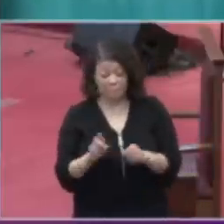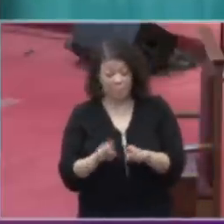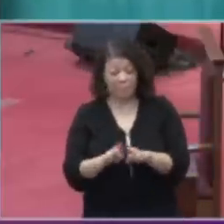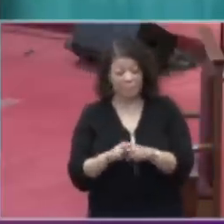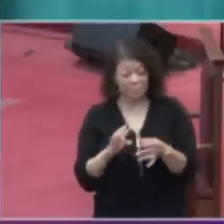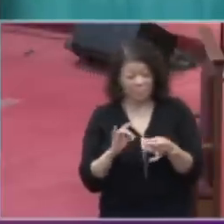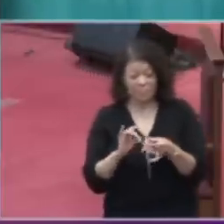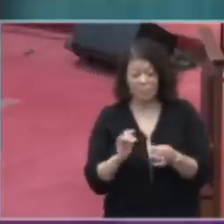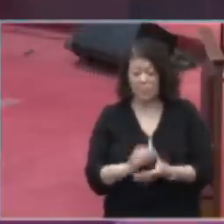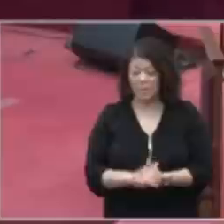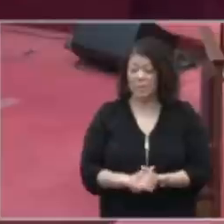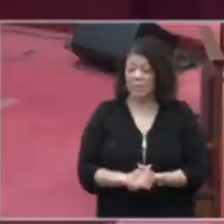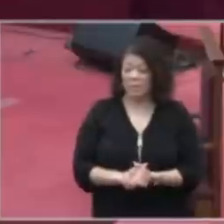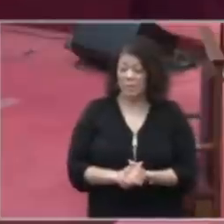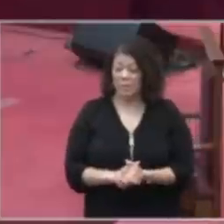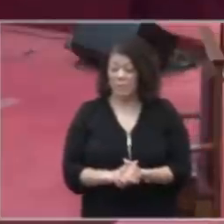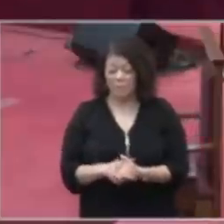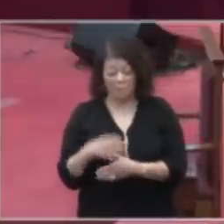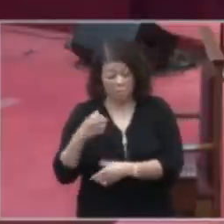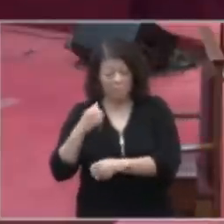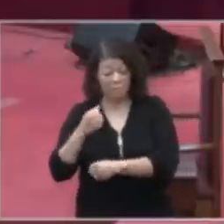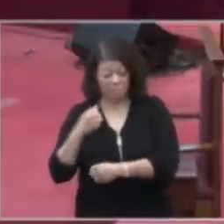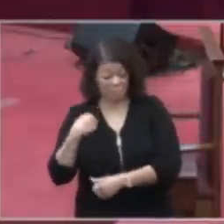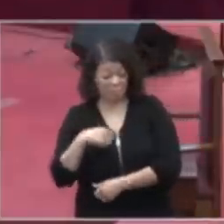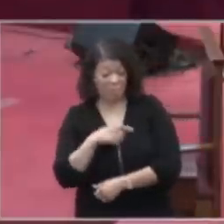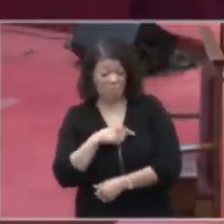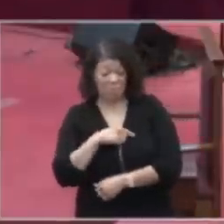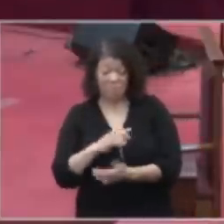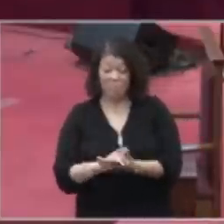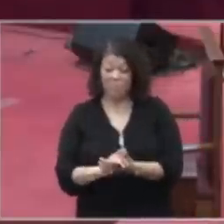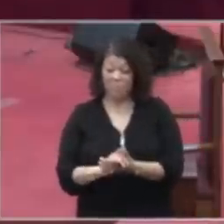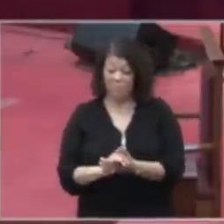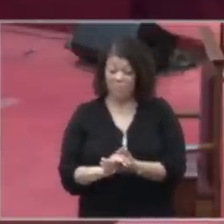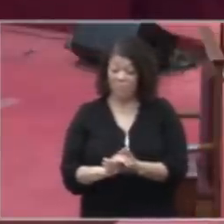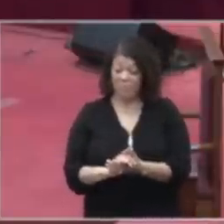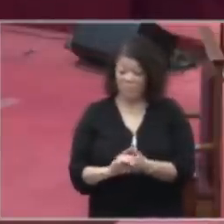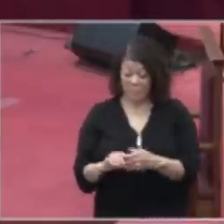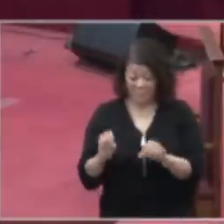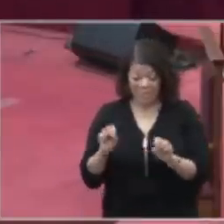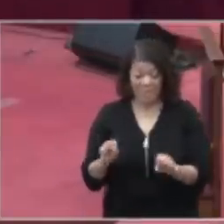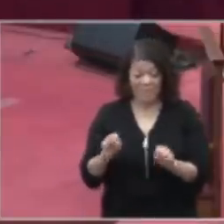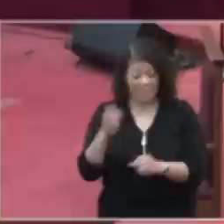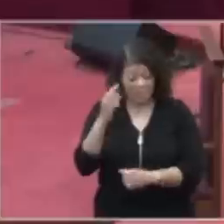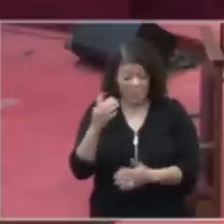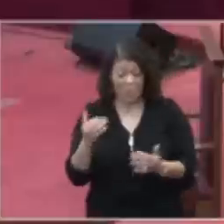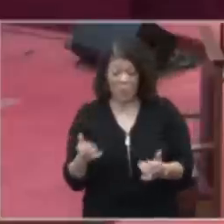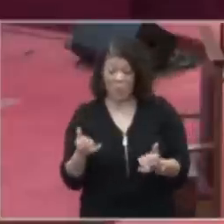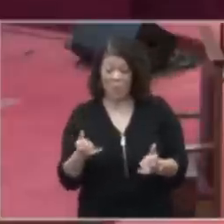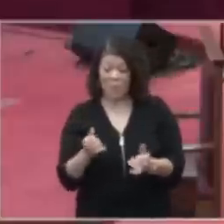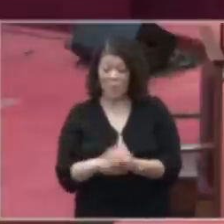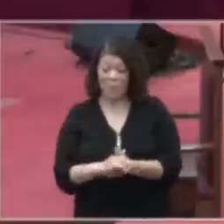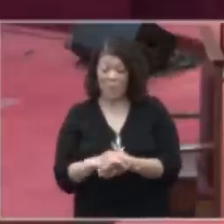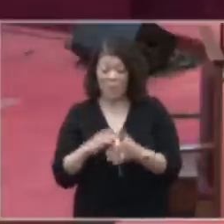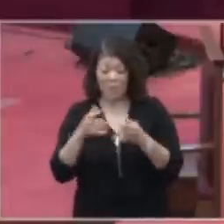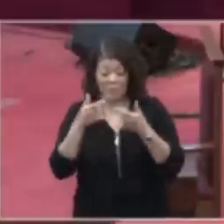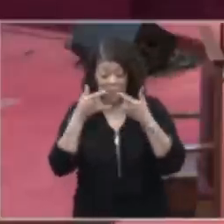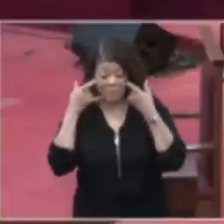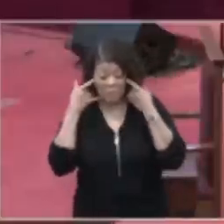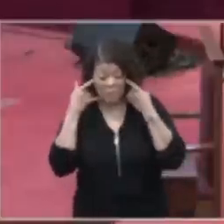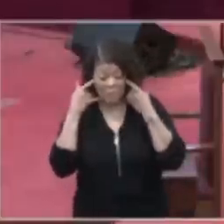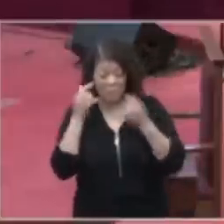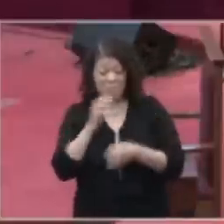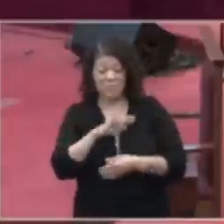by saying that she is very confident that we can, for the not foreseeable future, return to mask